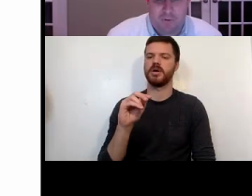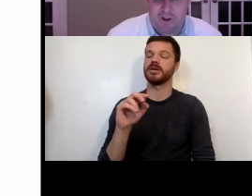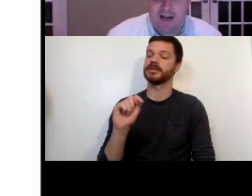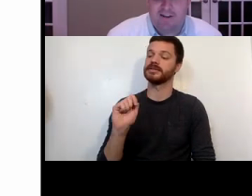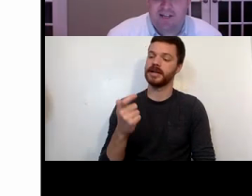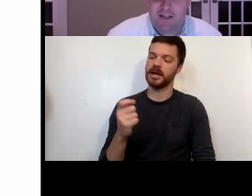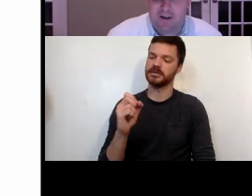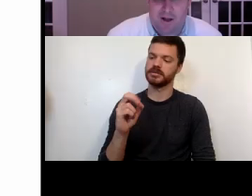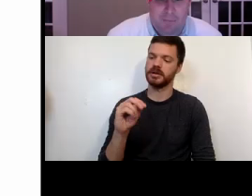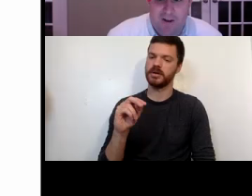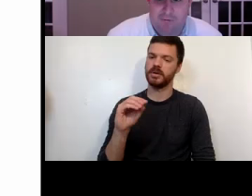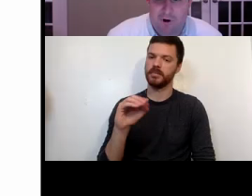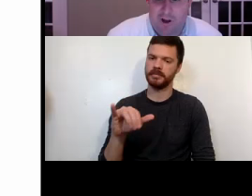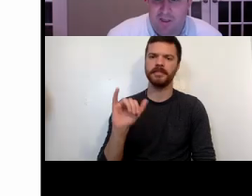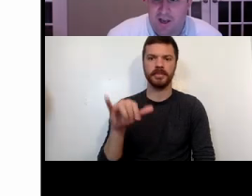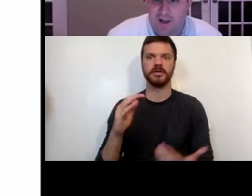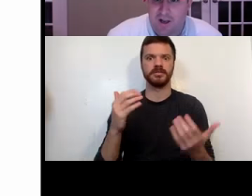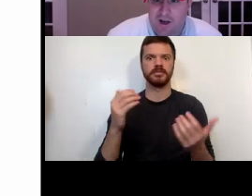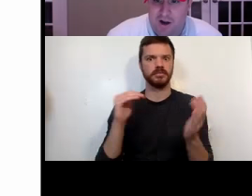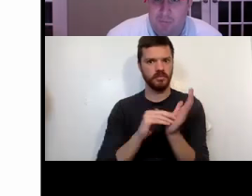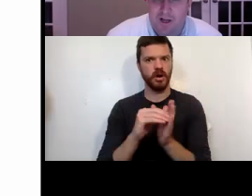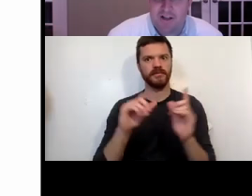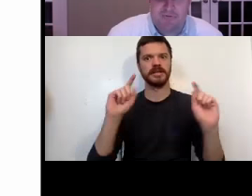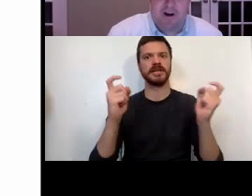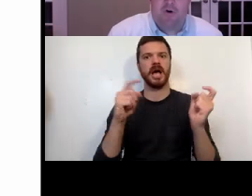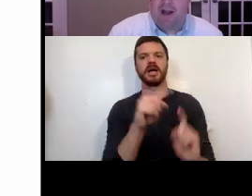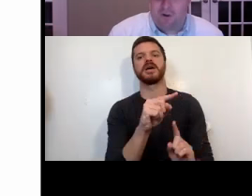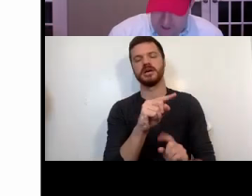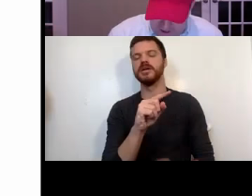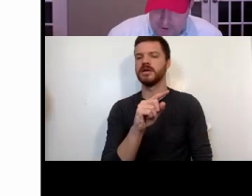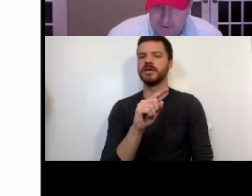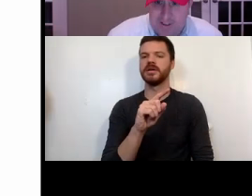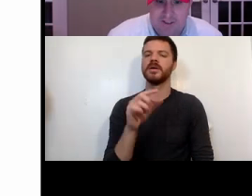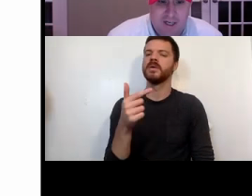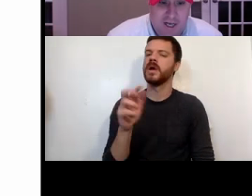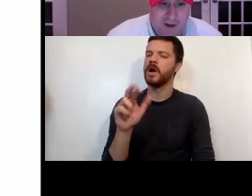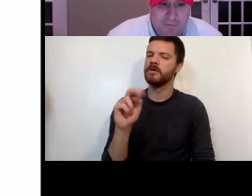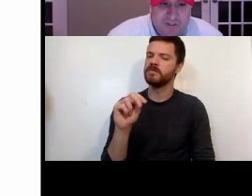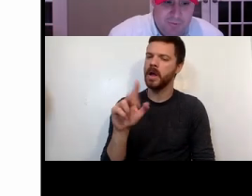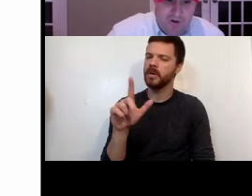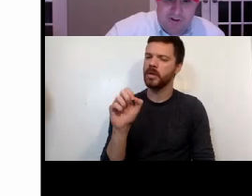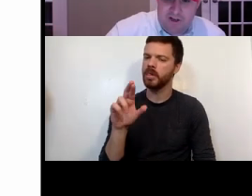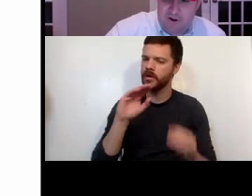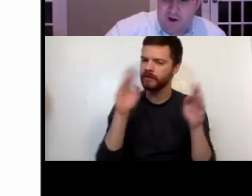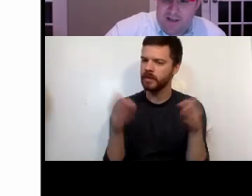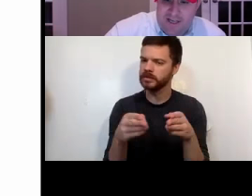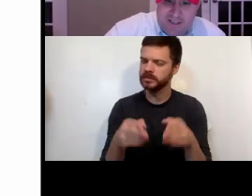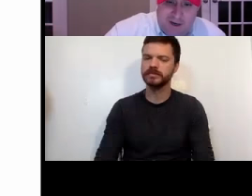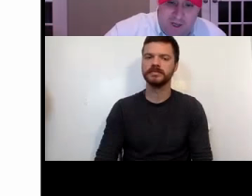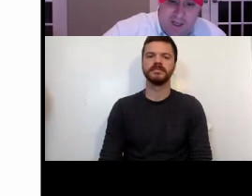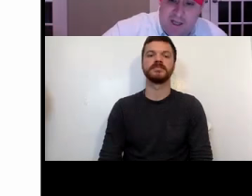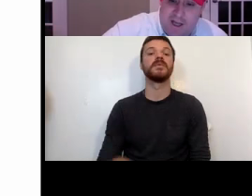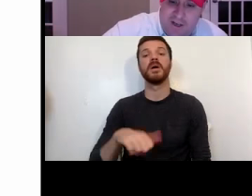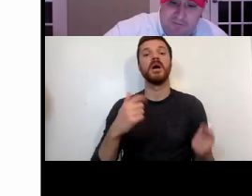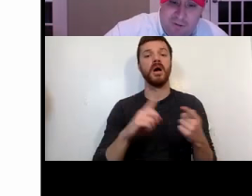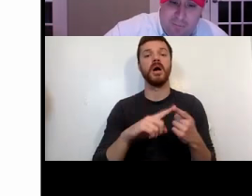a really highly cited body of work that is very granular in its focus. Similarly, there's another great